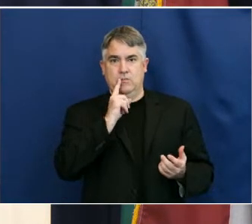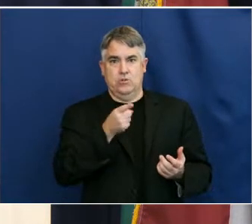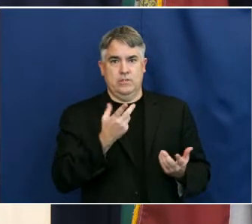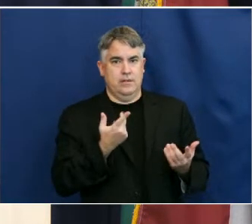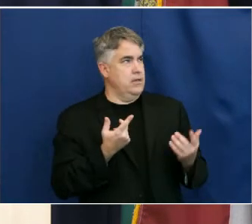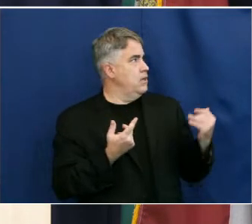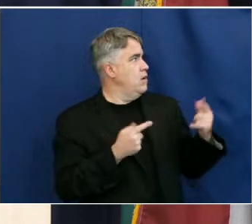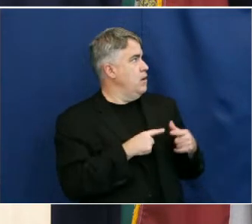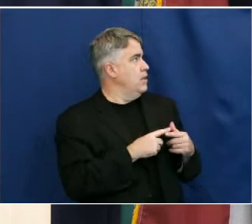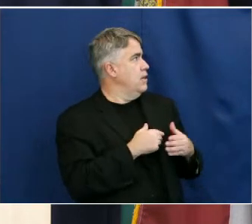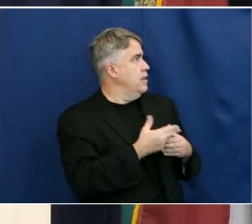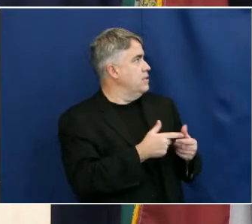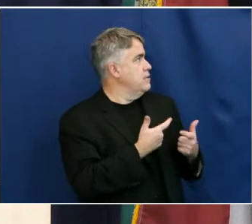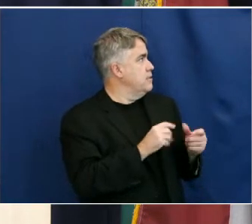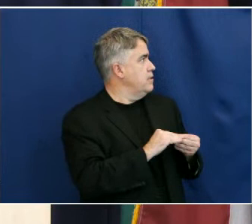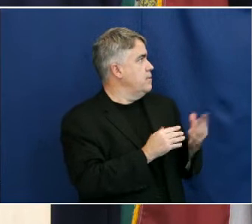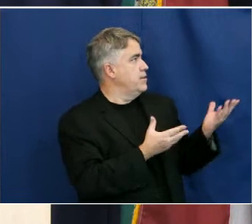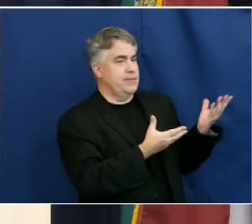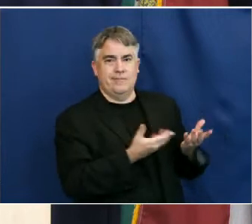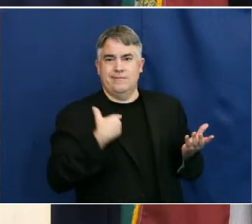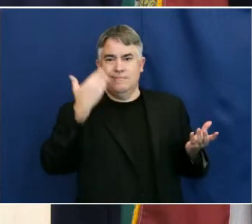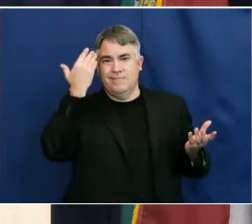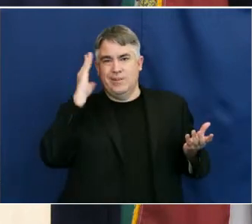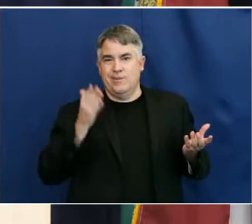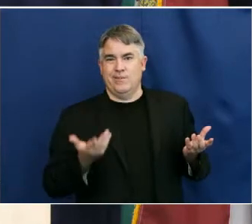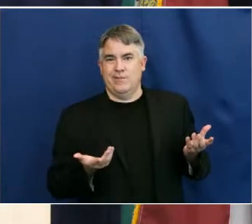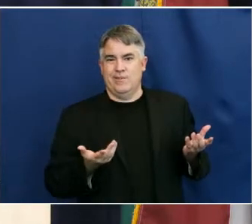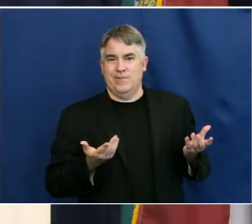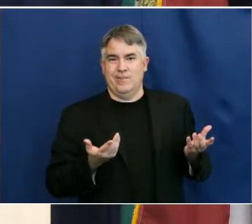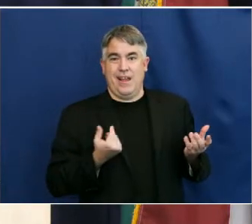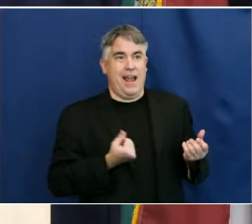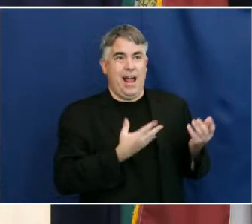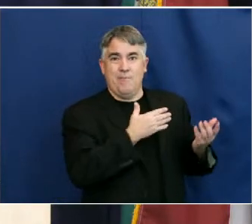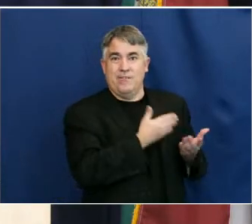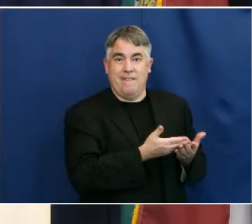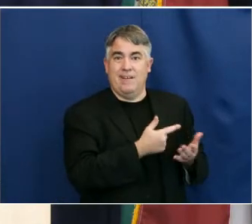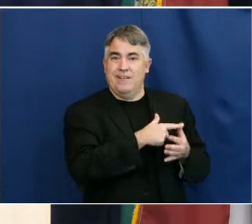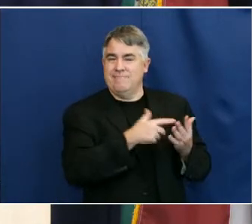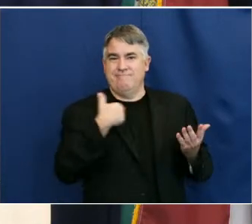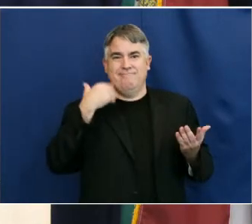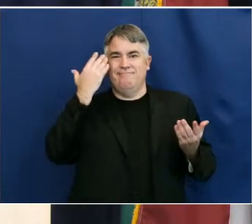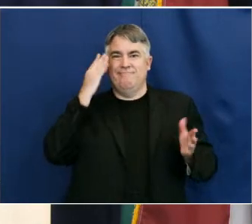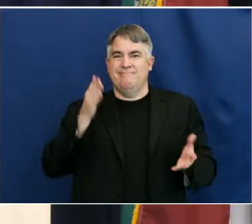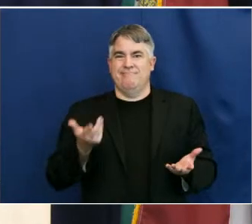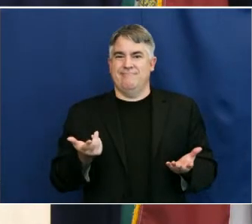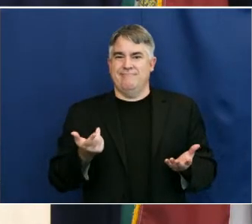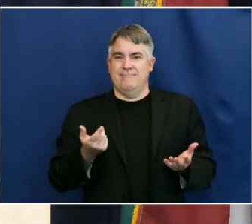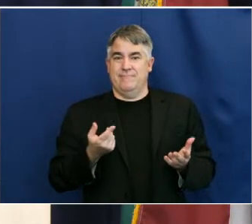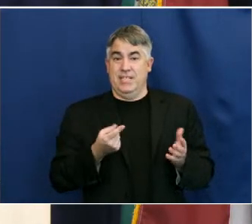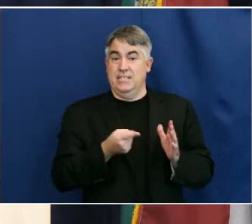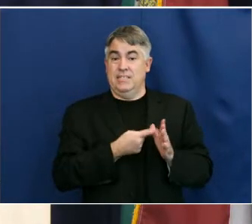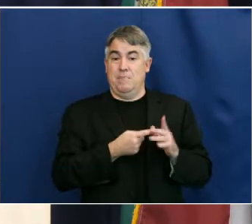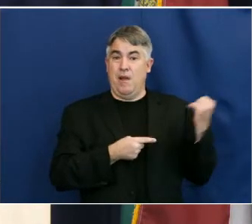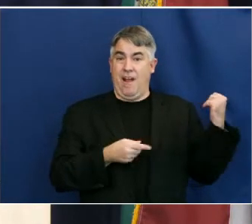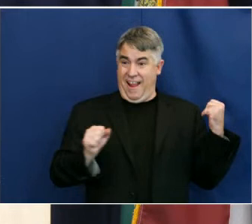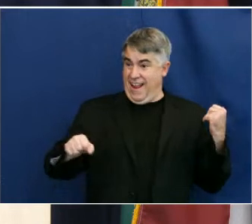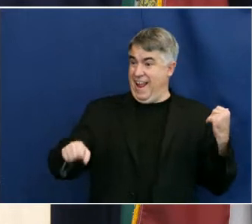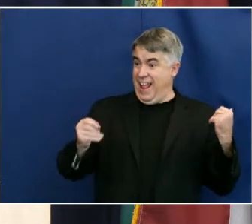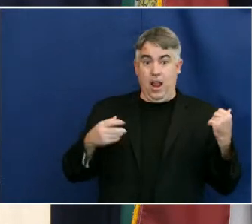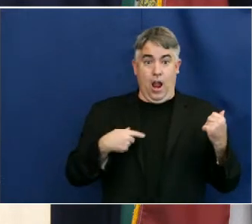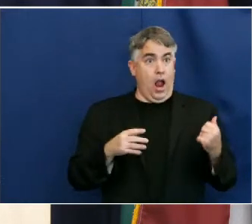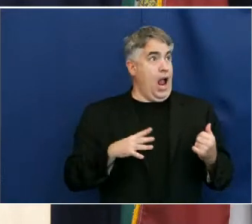coming more than a day or two in advance. And as we've seen in the last few weeks, even when you're told something is on its way, doesn't mean it's actually going to